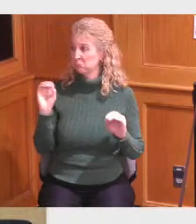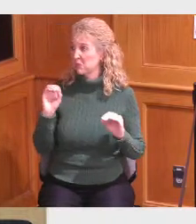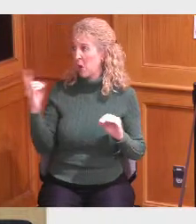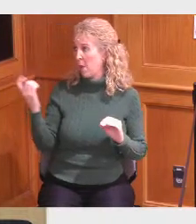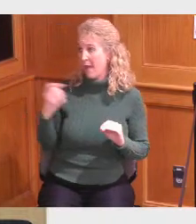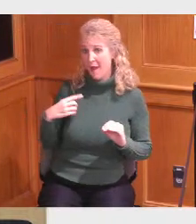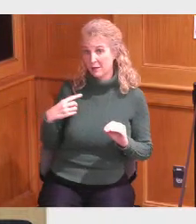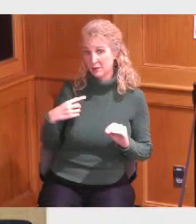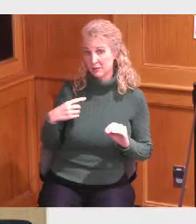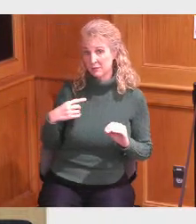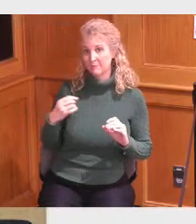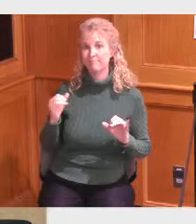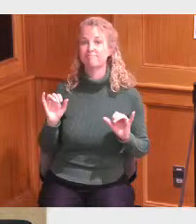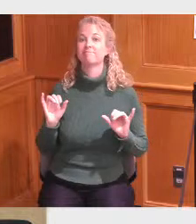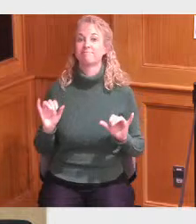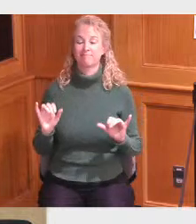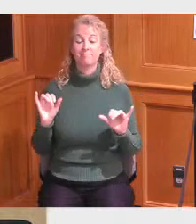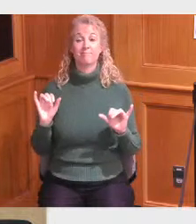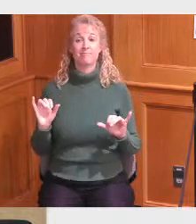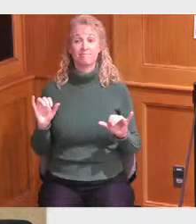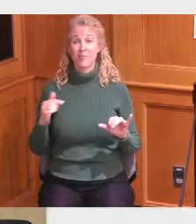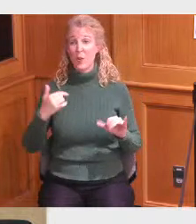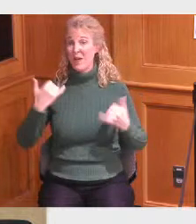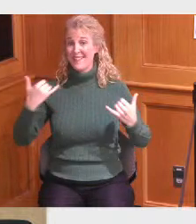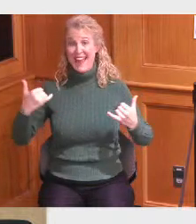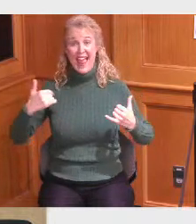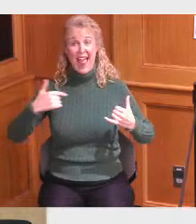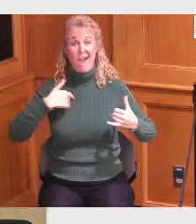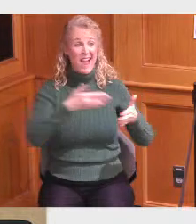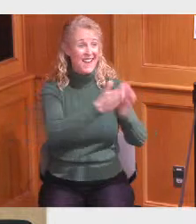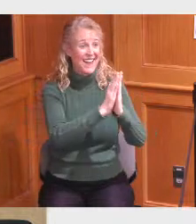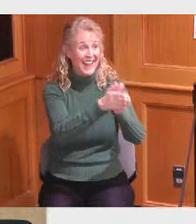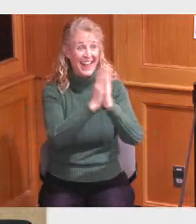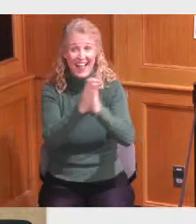us. And so, I'm asking everybody now.